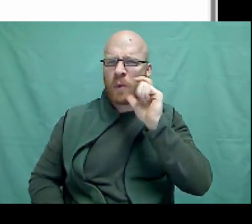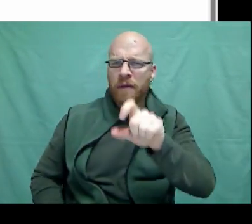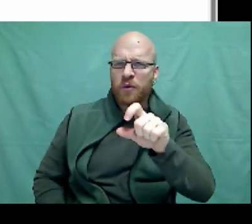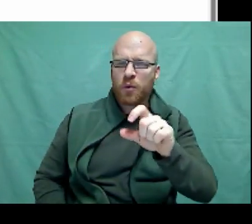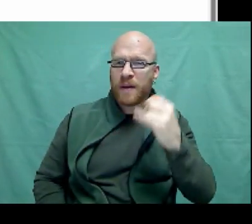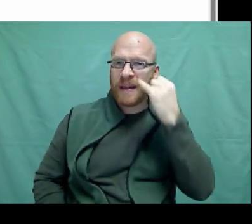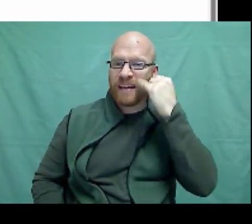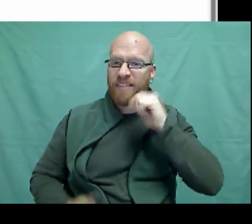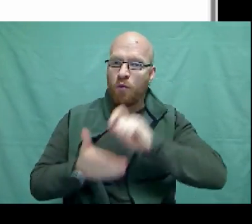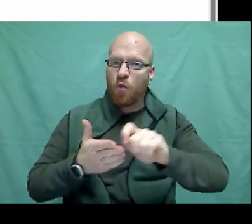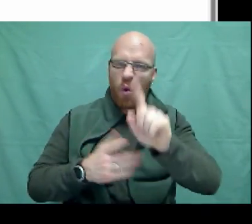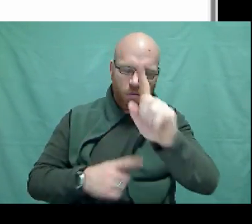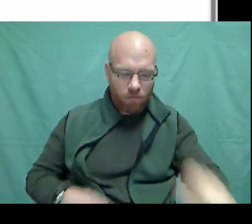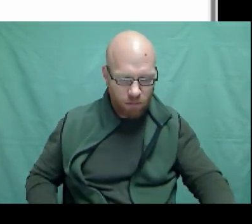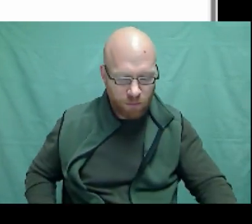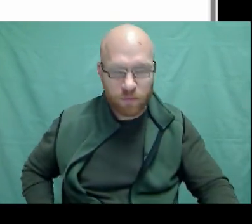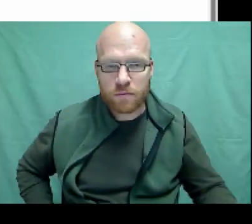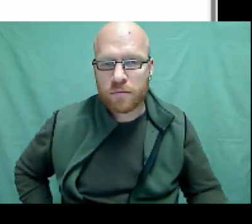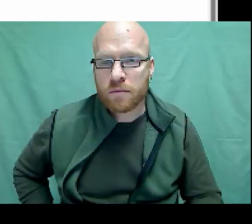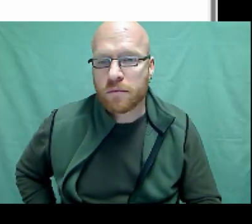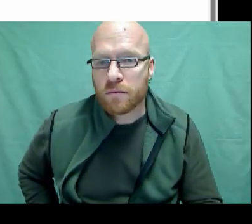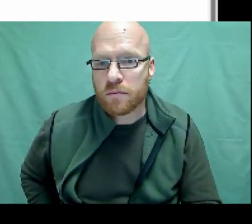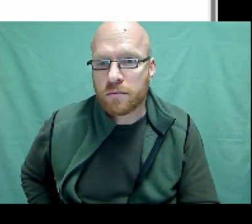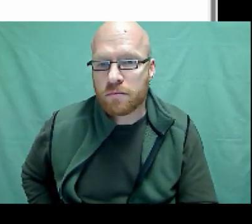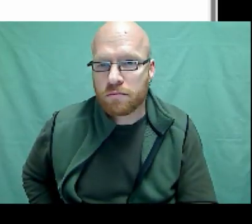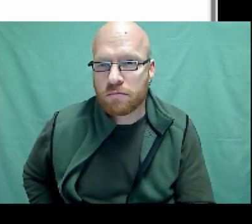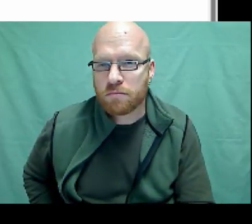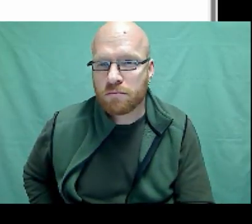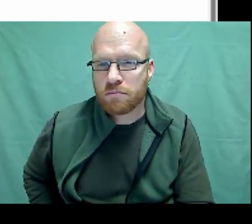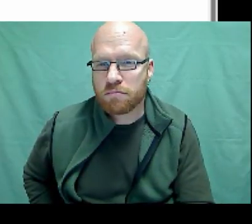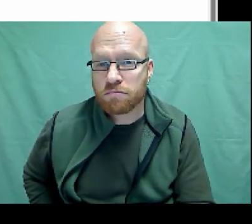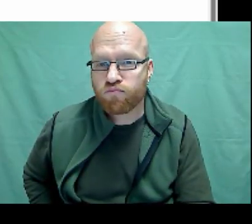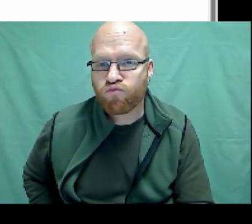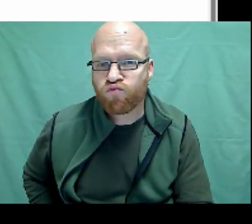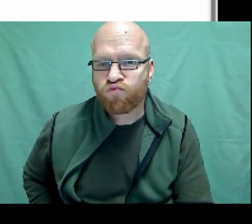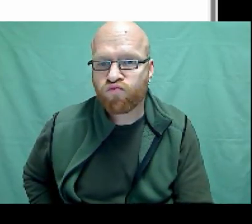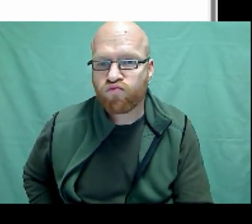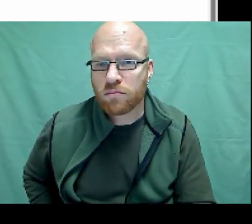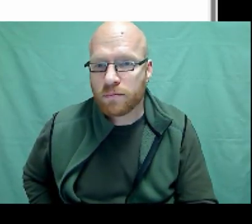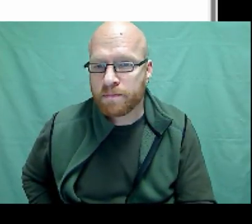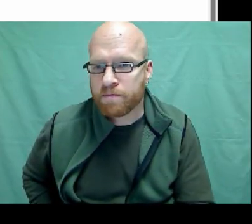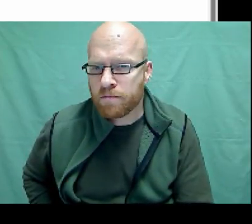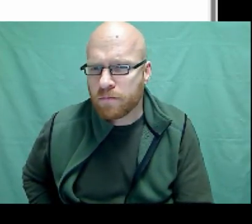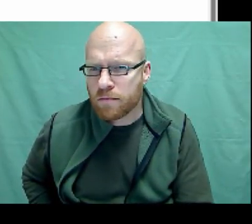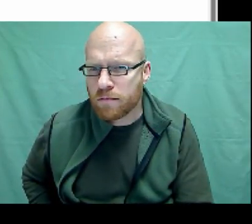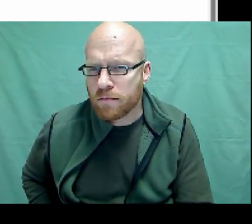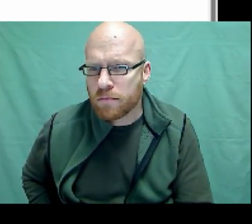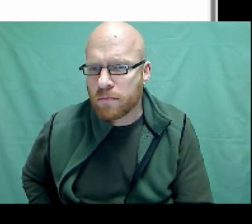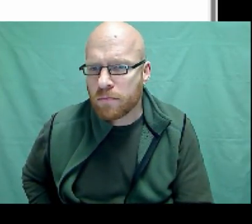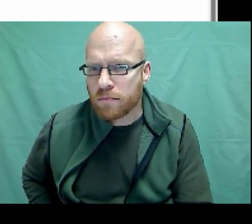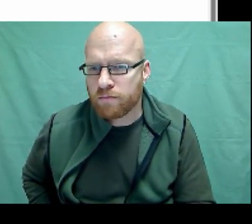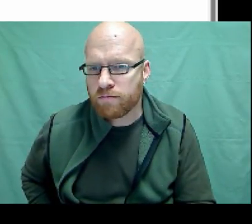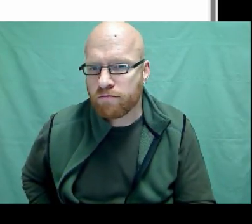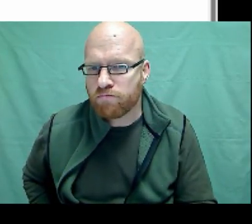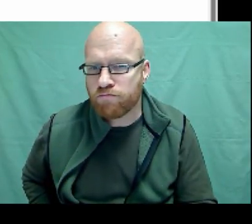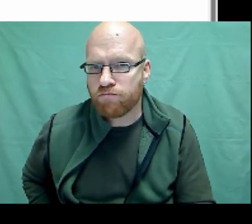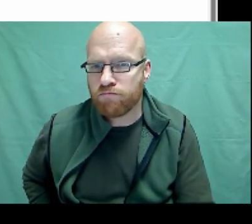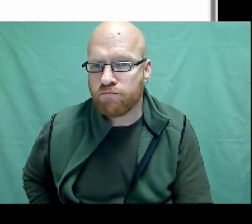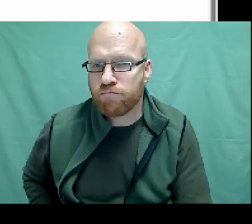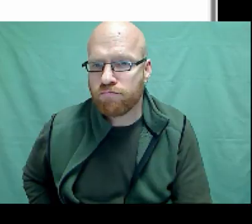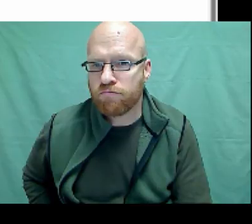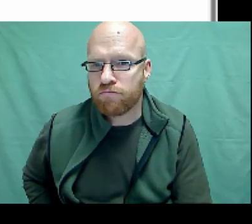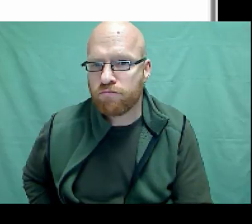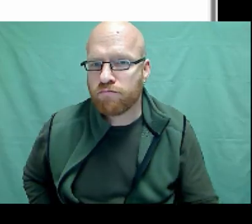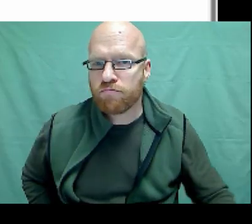I use the dot symbol for multiplication, and it really isn't necessary. You can write this without it, and it'll still mean multiplication.